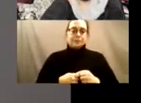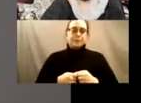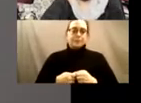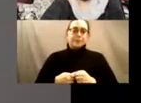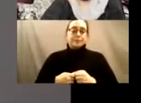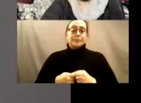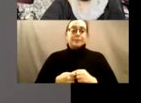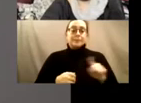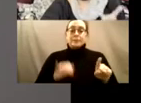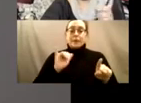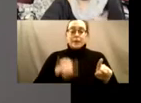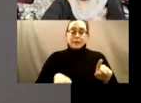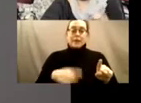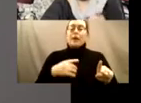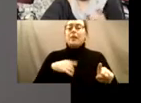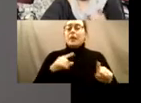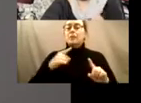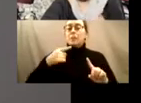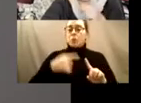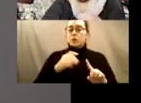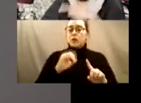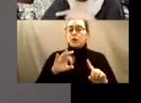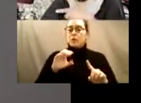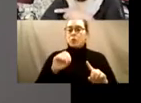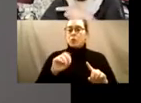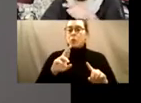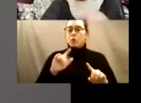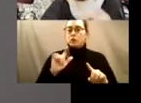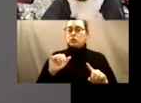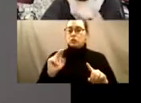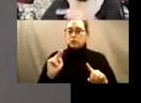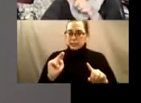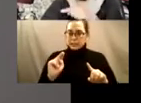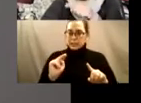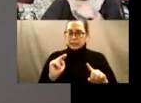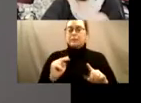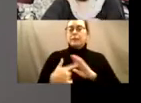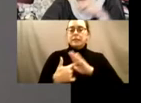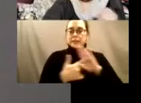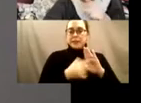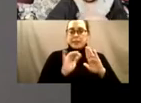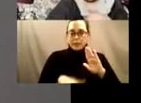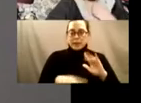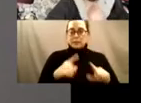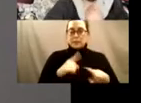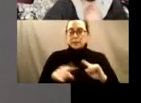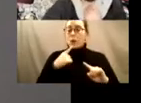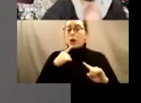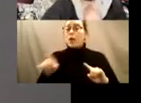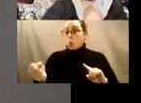Yeah, so this is from Point of Origin. So when we get to a couple more pictures, I'm going to return to that question.